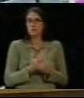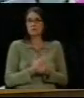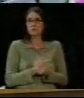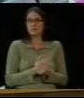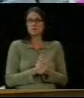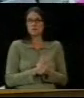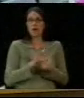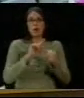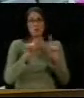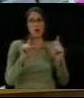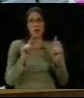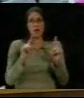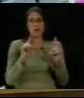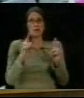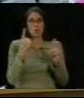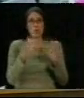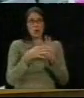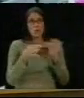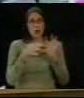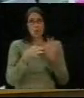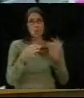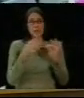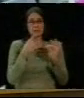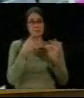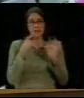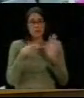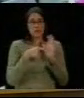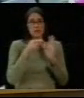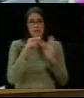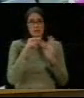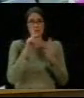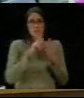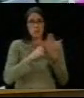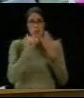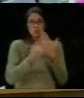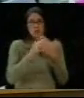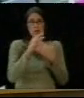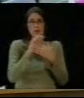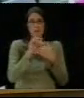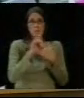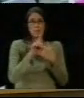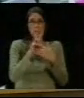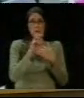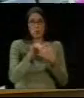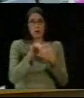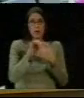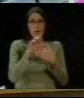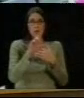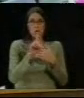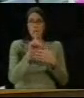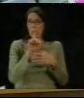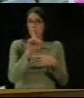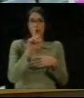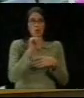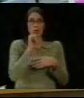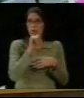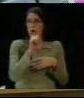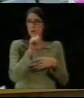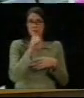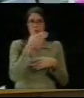But there was a comment made that this project at Midway Road wasn't even on the radar screen when we